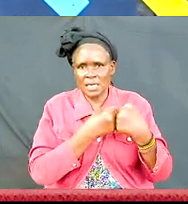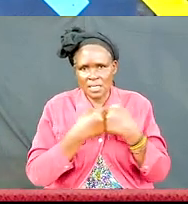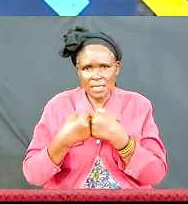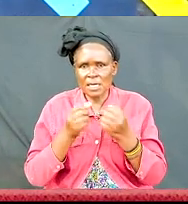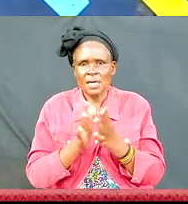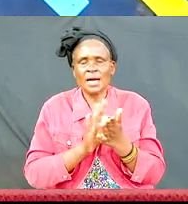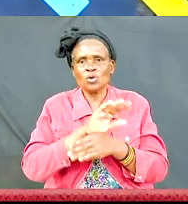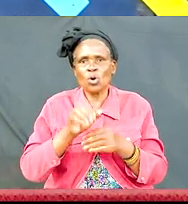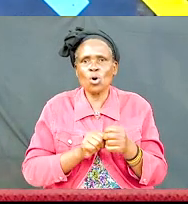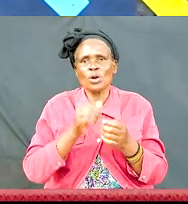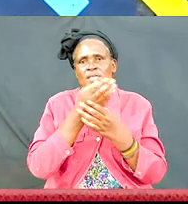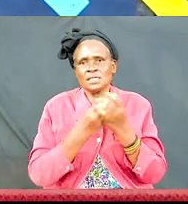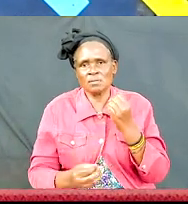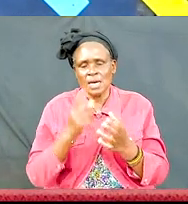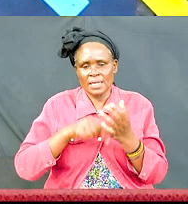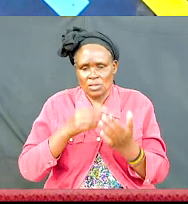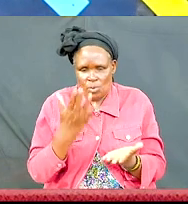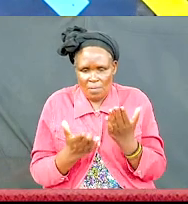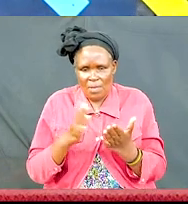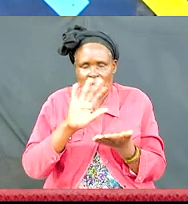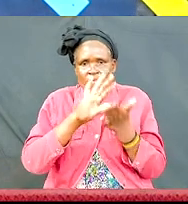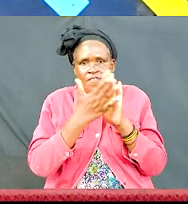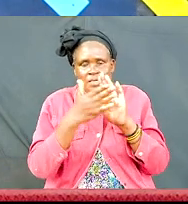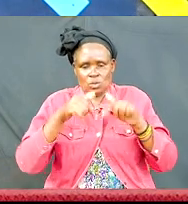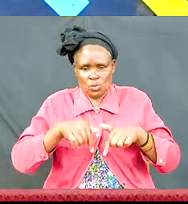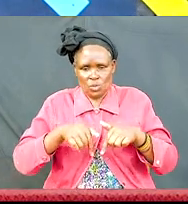the discouragements that we may face today.